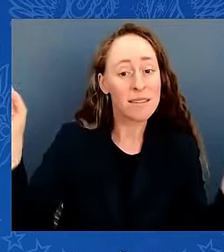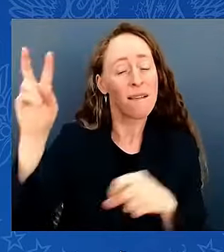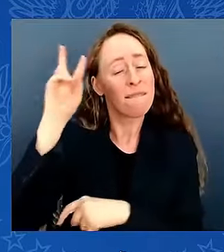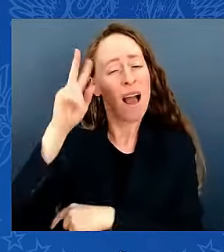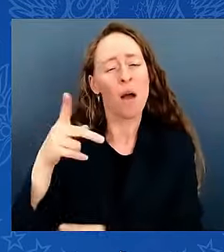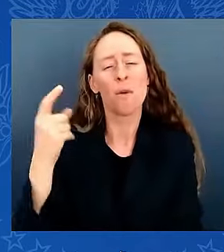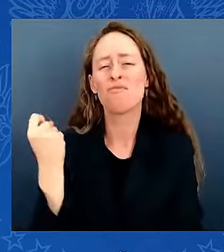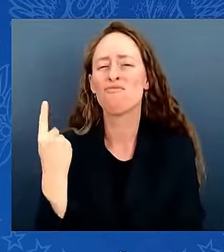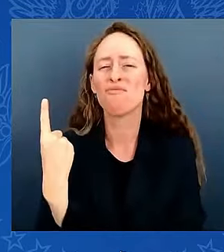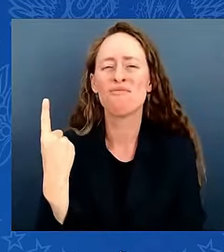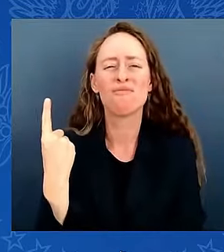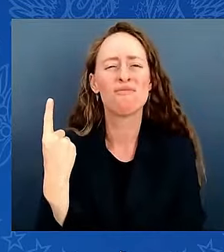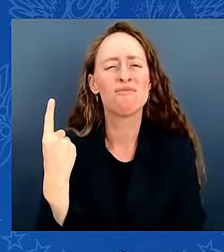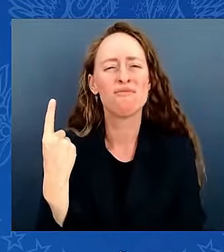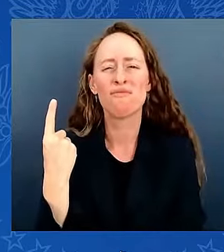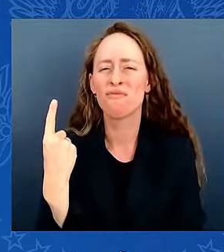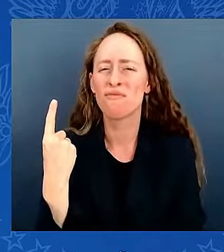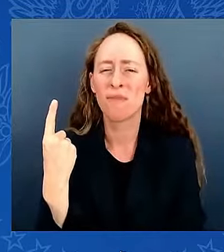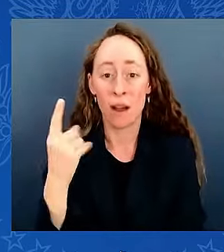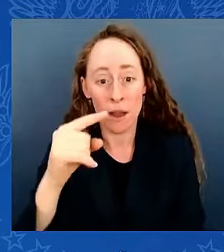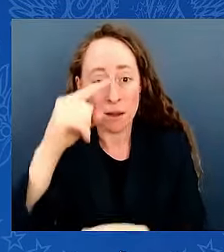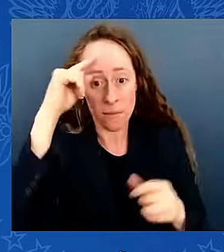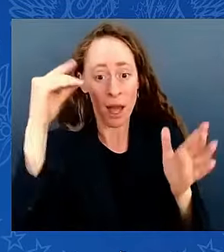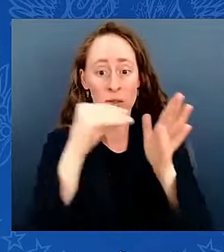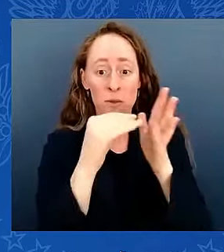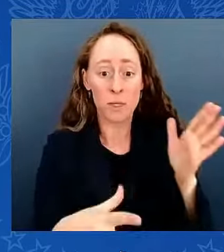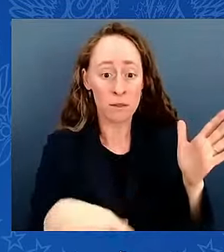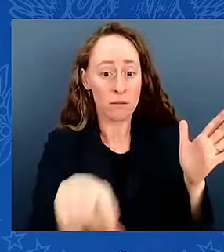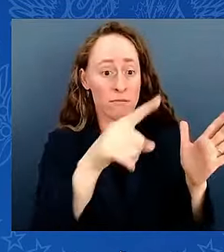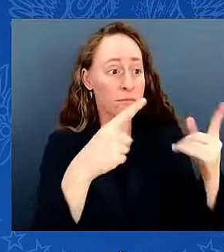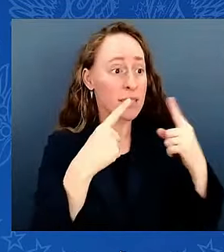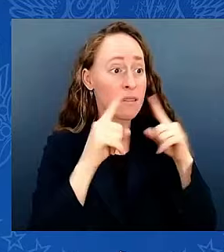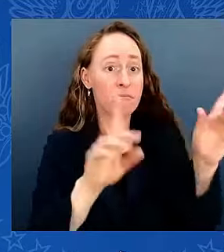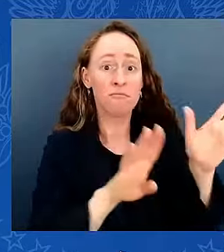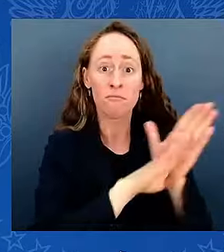students succeed, our nation succeeds.